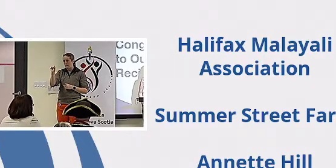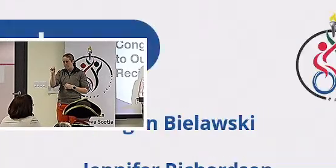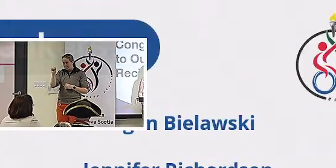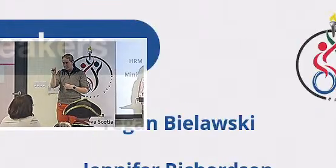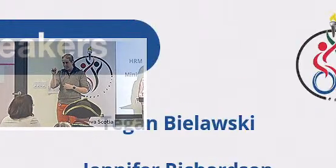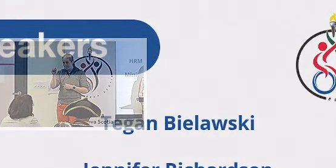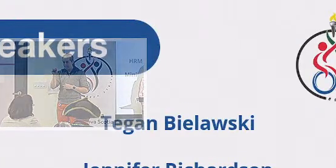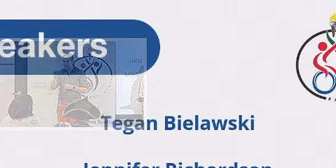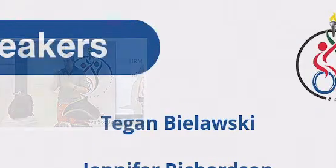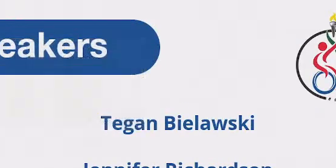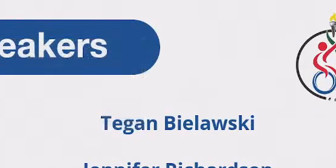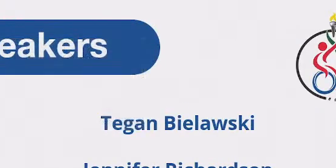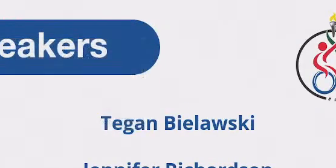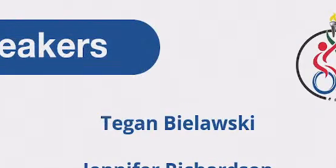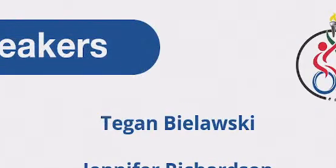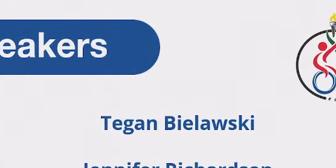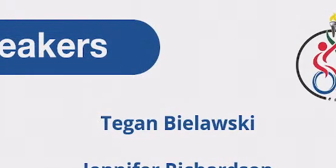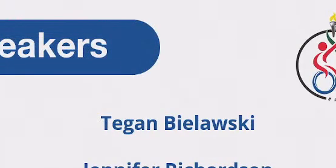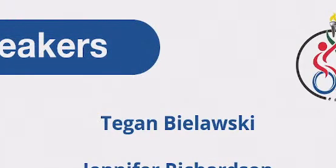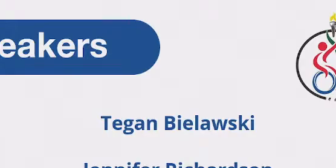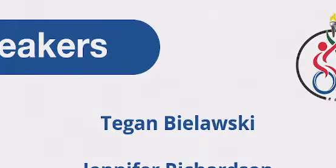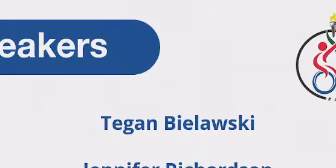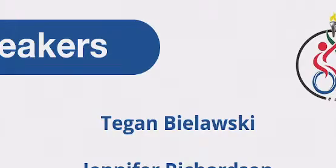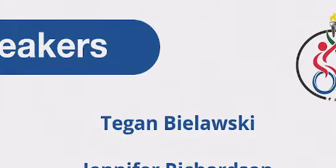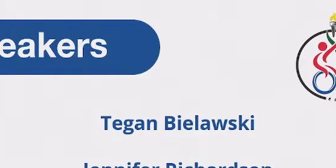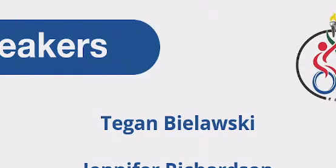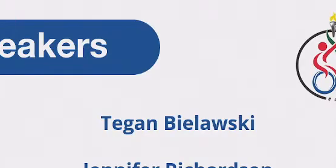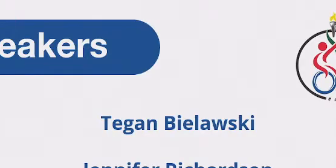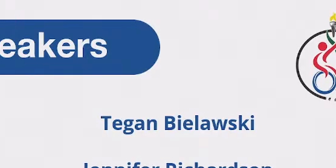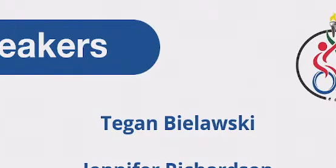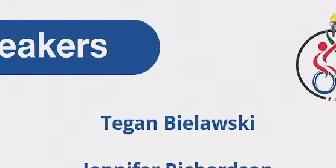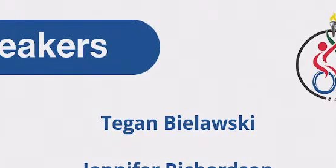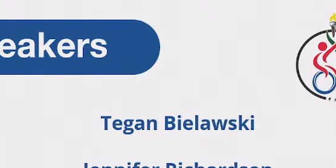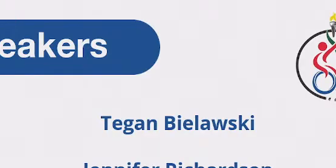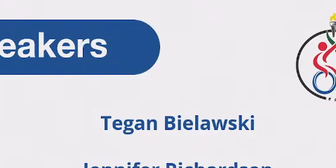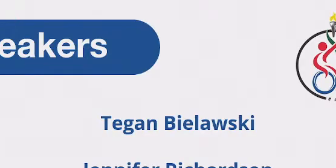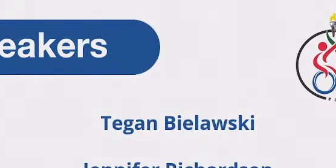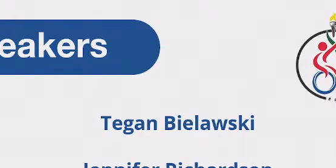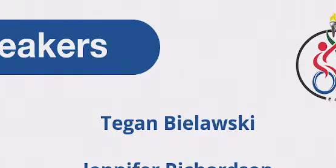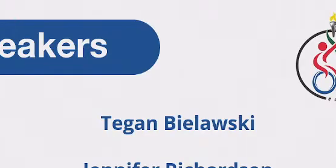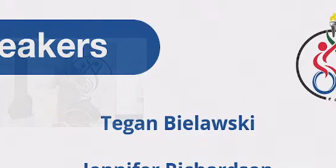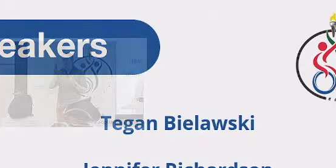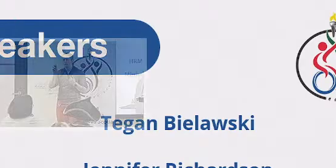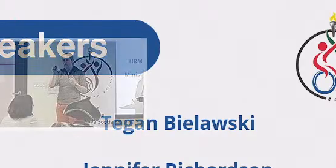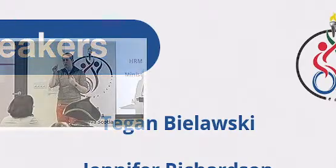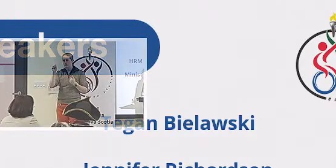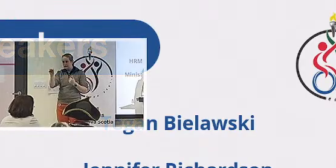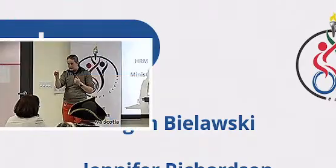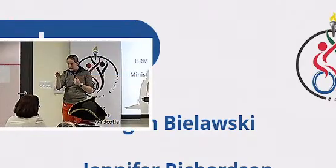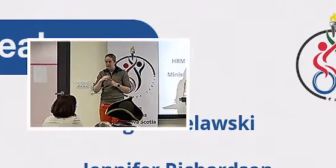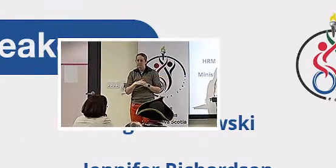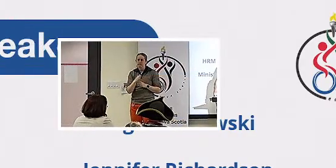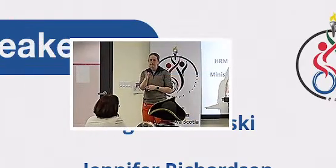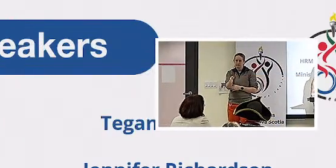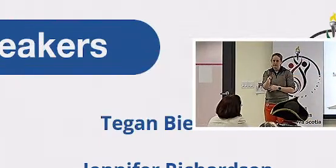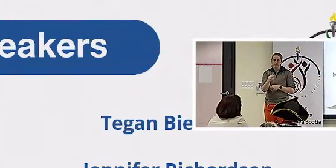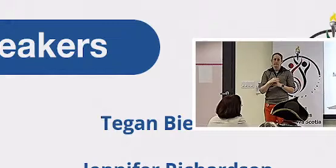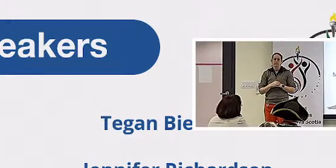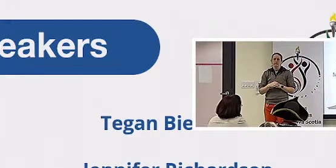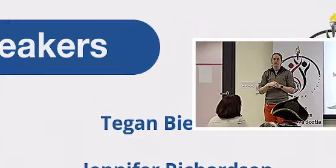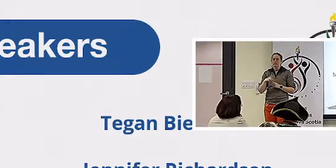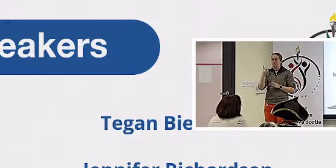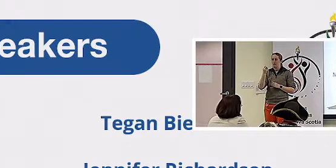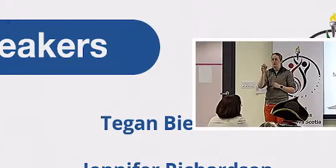Municipality Deputy Mayor Patty Cuddle, Minister Susan Corkum-Creek, Dr.